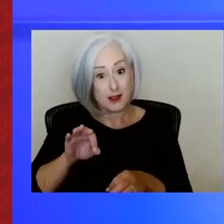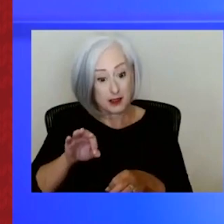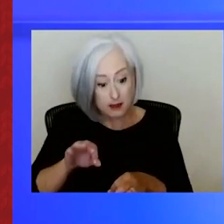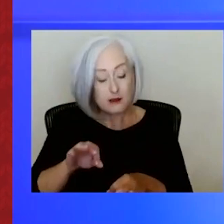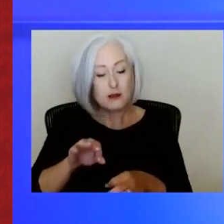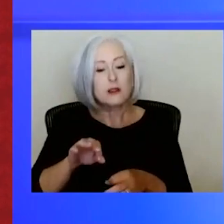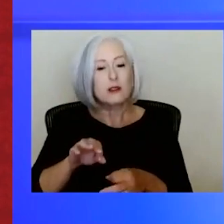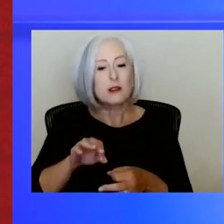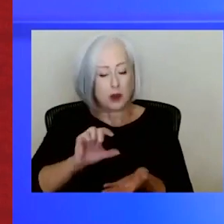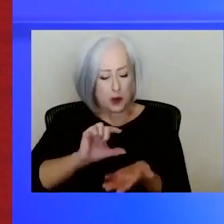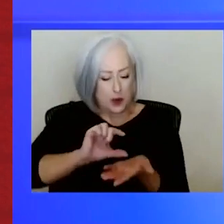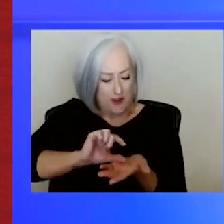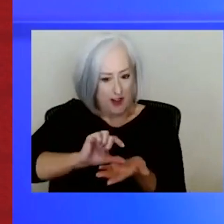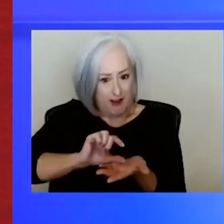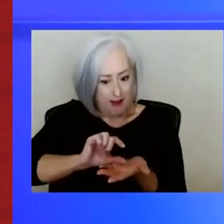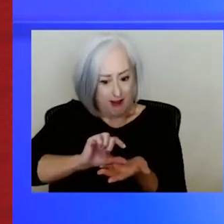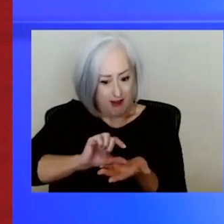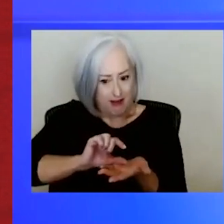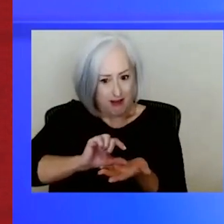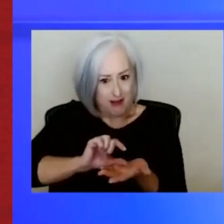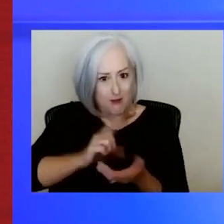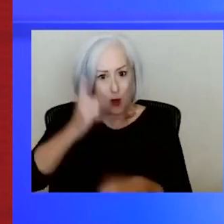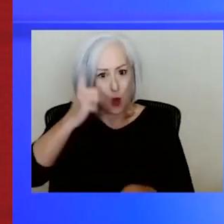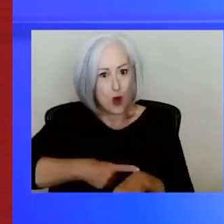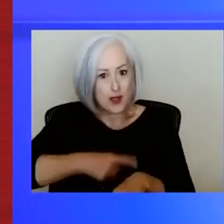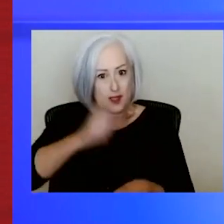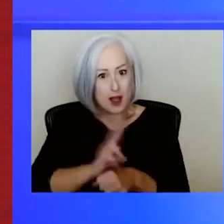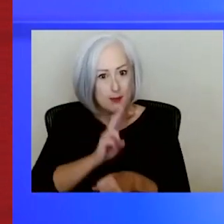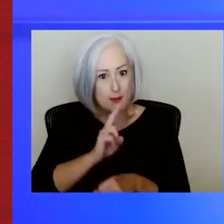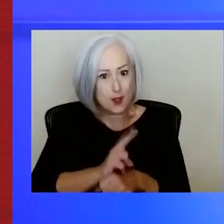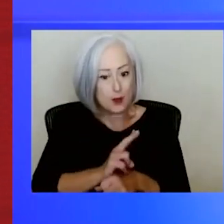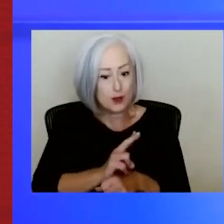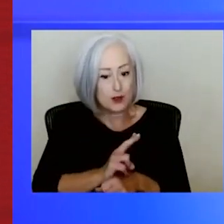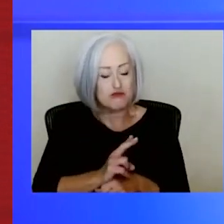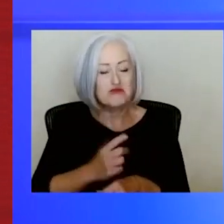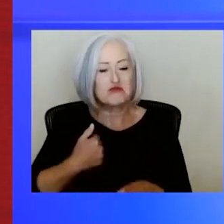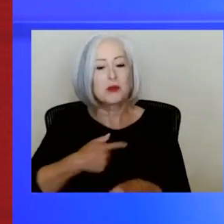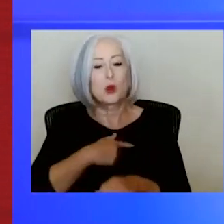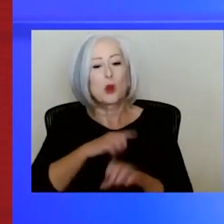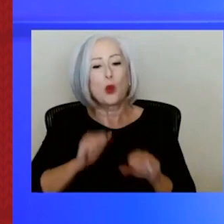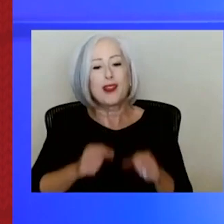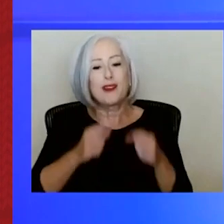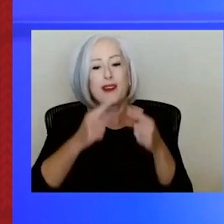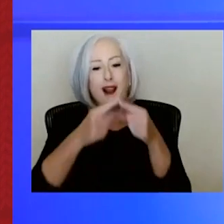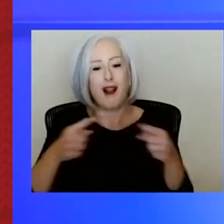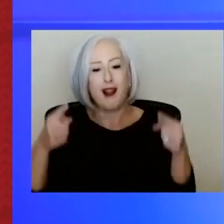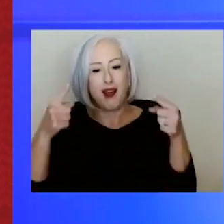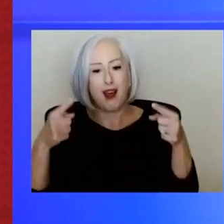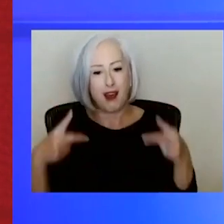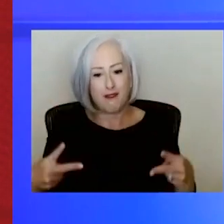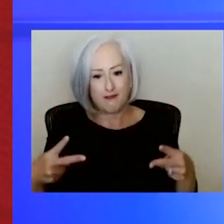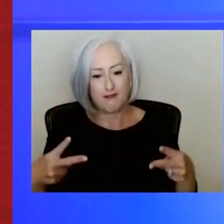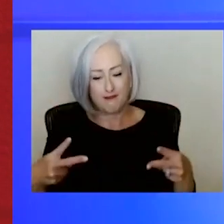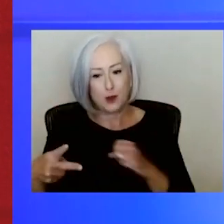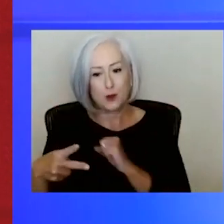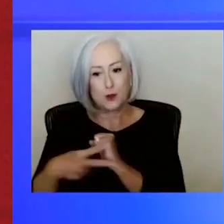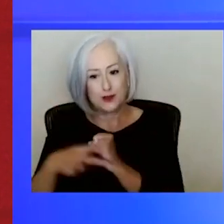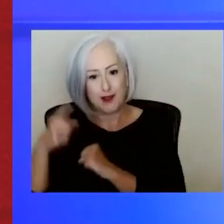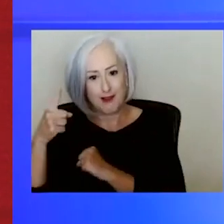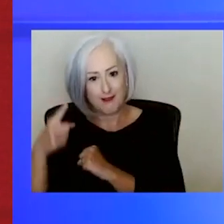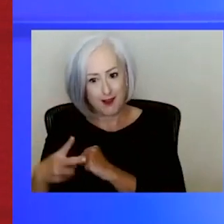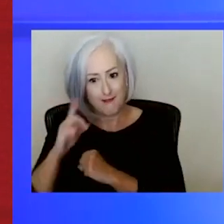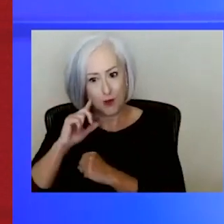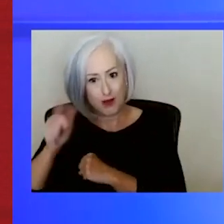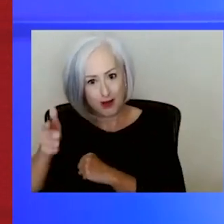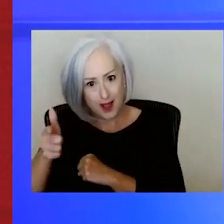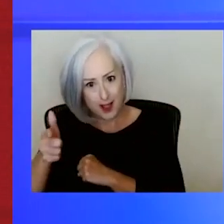to split those doses and use the contrast. And so part of the strategy is also really to eliminate any waste of contrast and try to